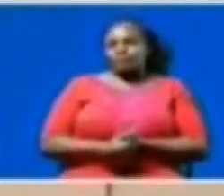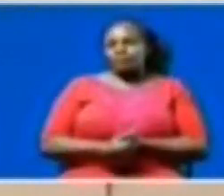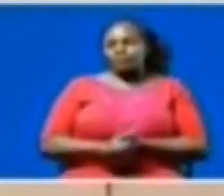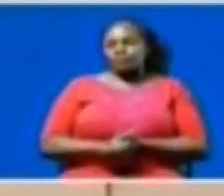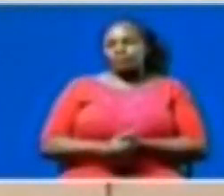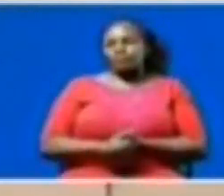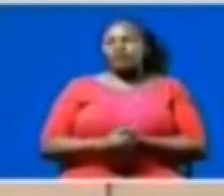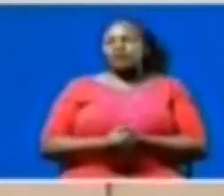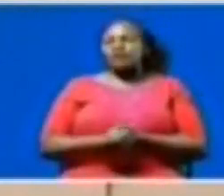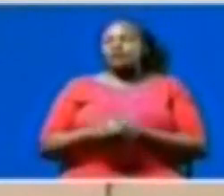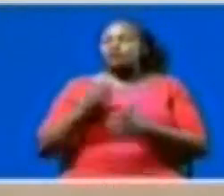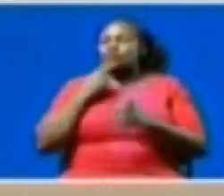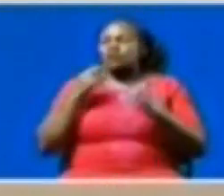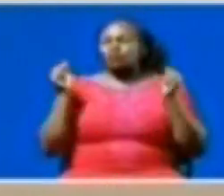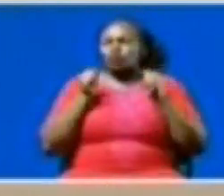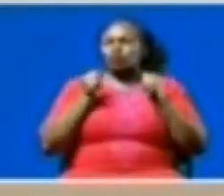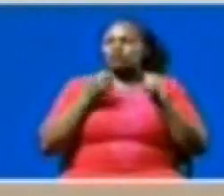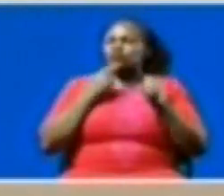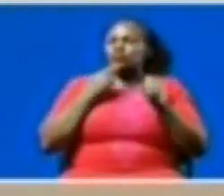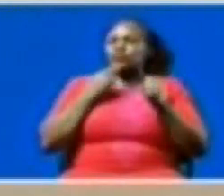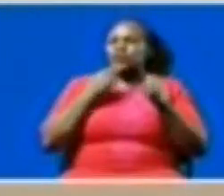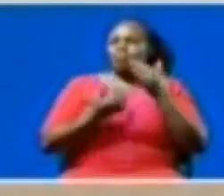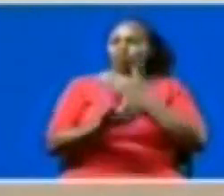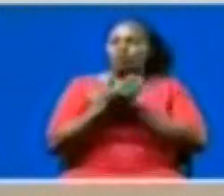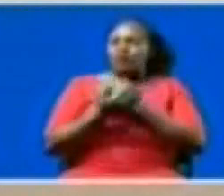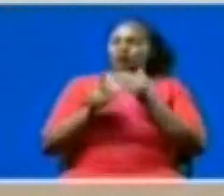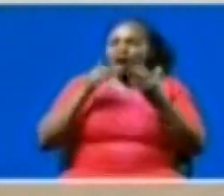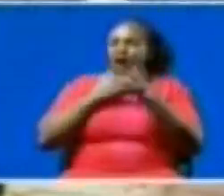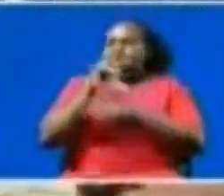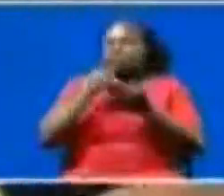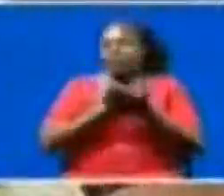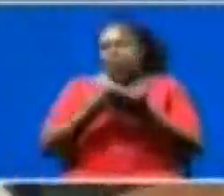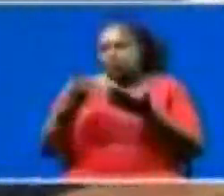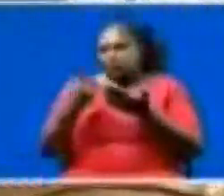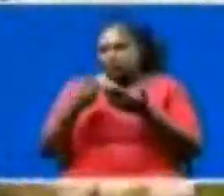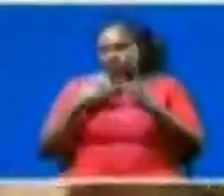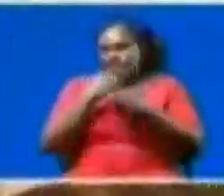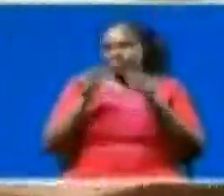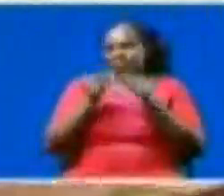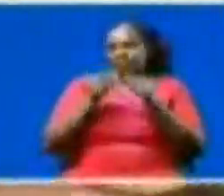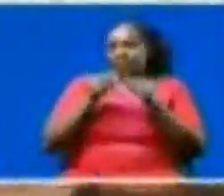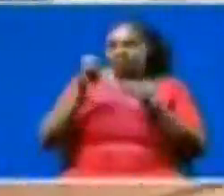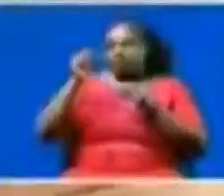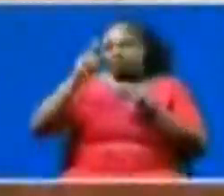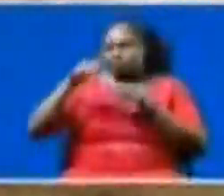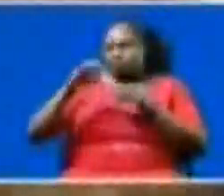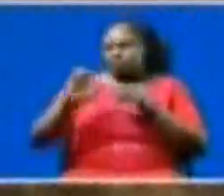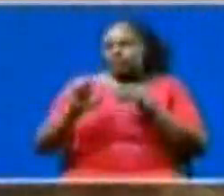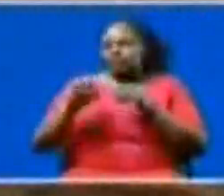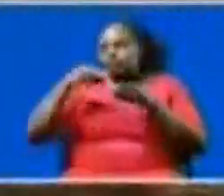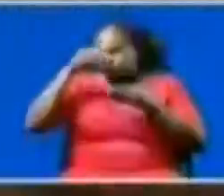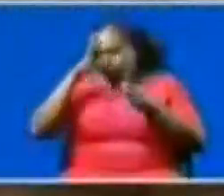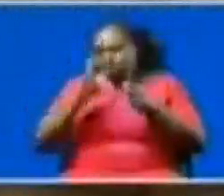It's a chilly Tuesday morning, about a week after we first met Sophie. The students